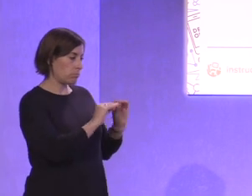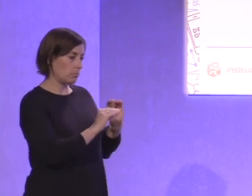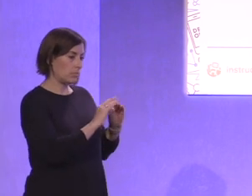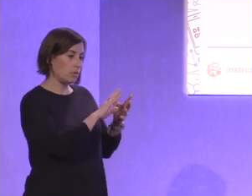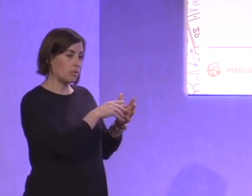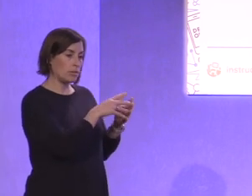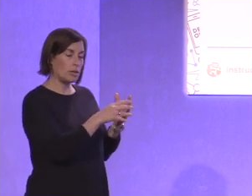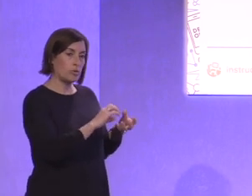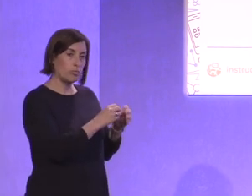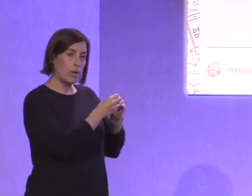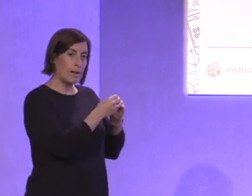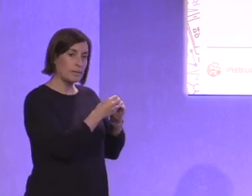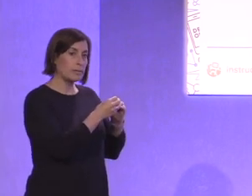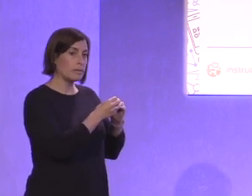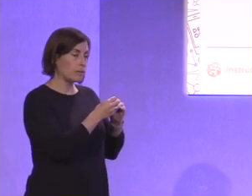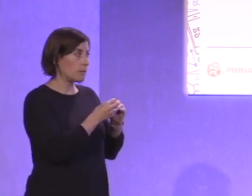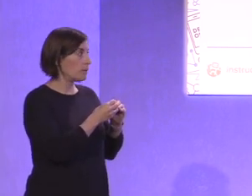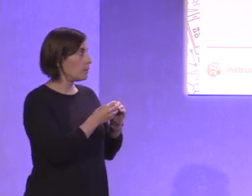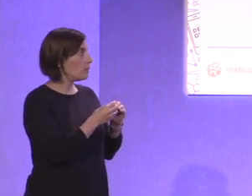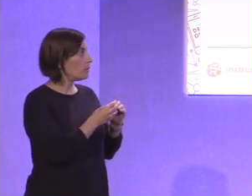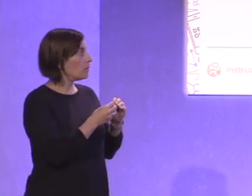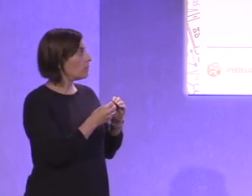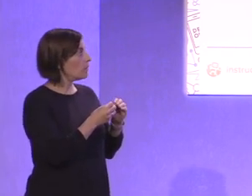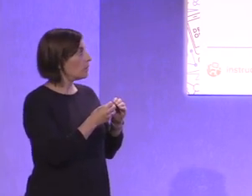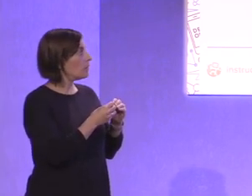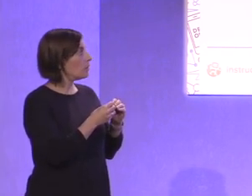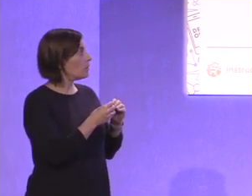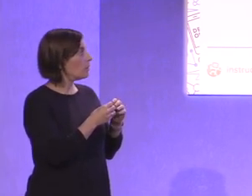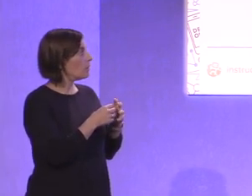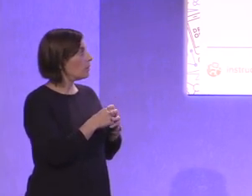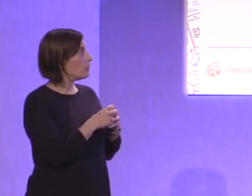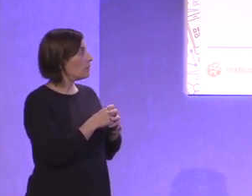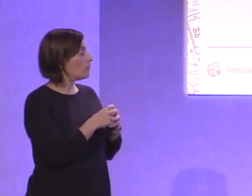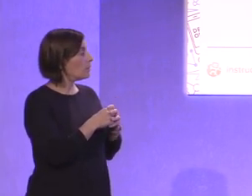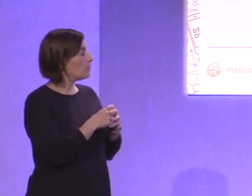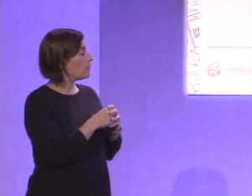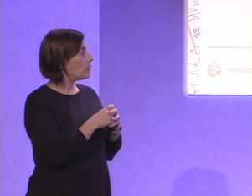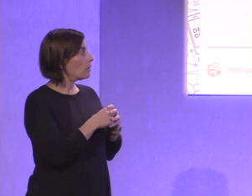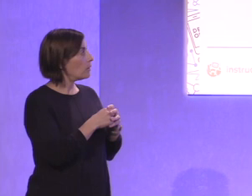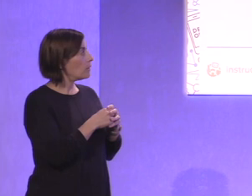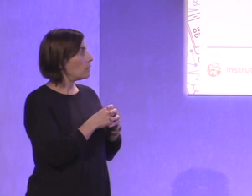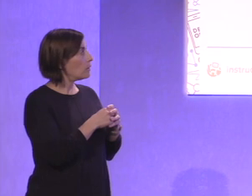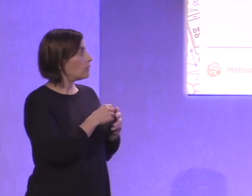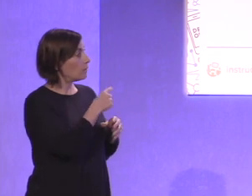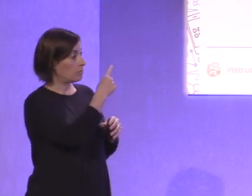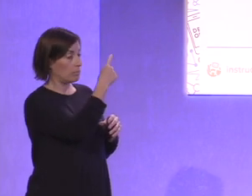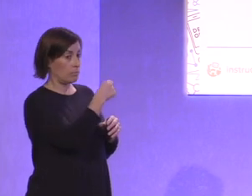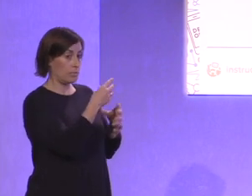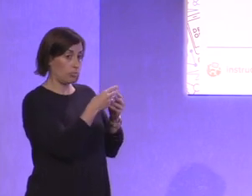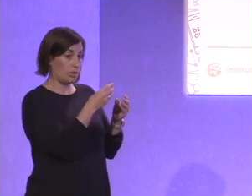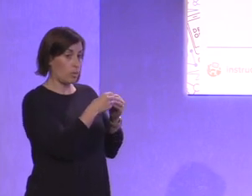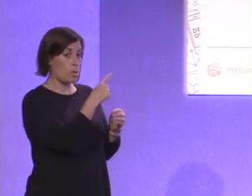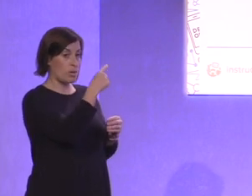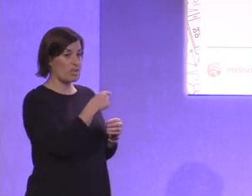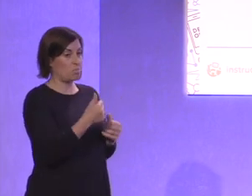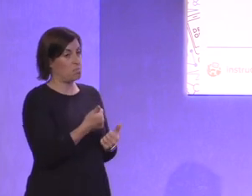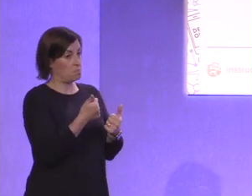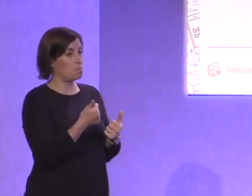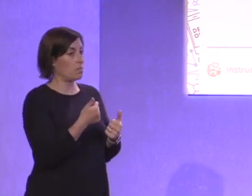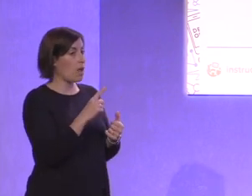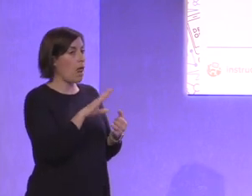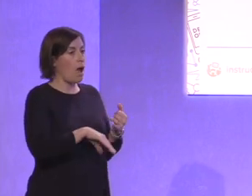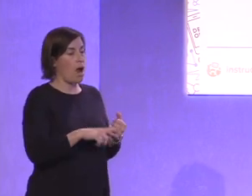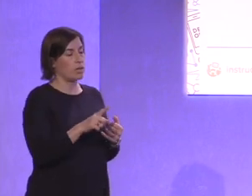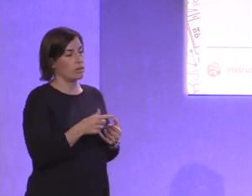we set ourselves. I can't cover that or do it any justice here, but those resources are brilliant. Specifically the last